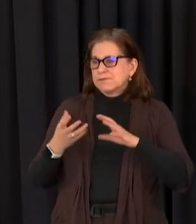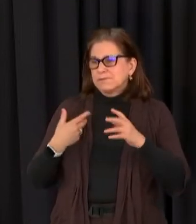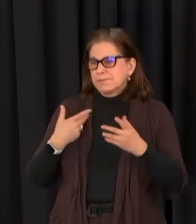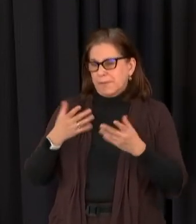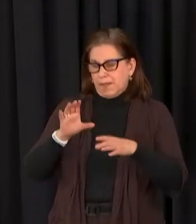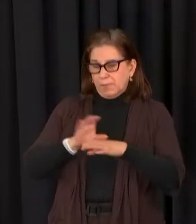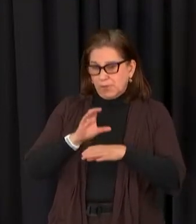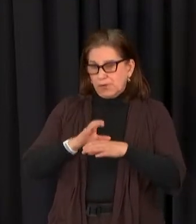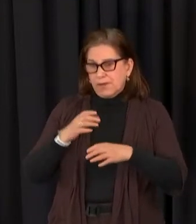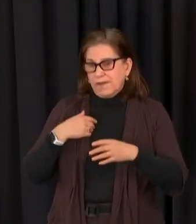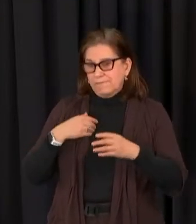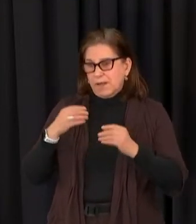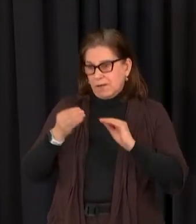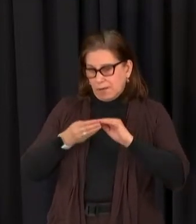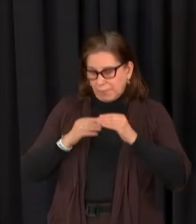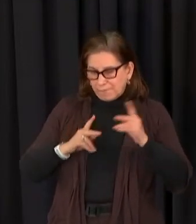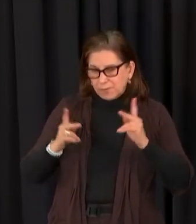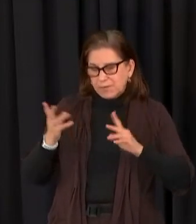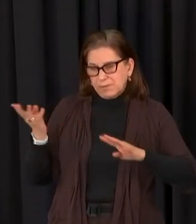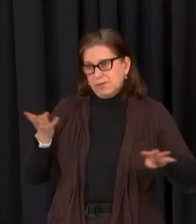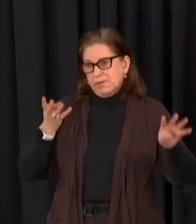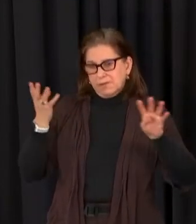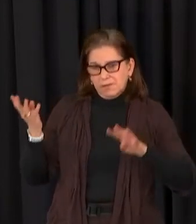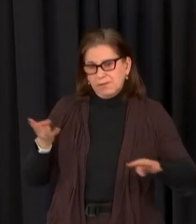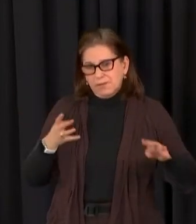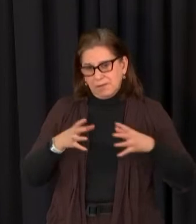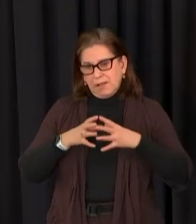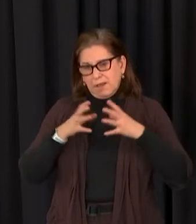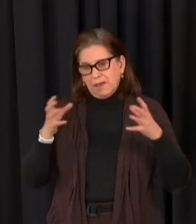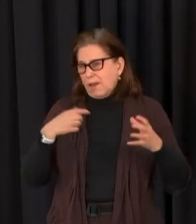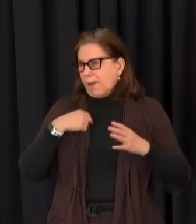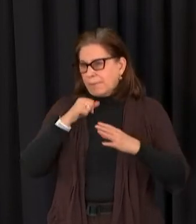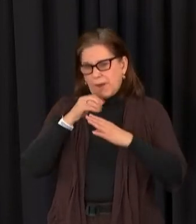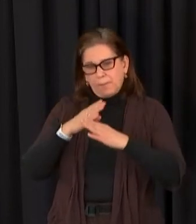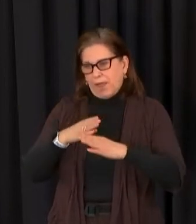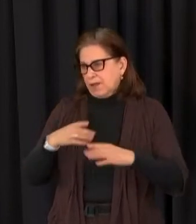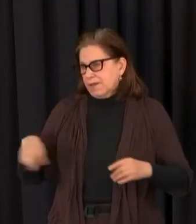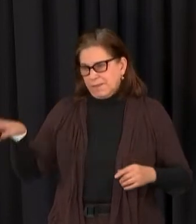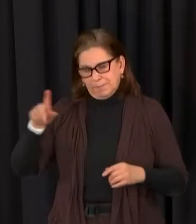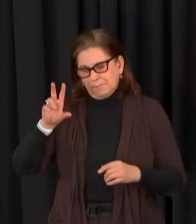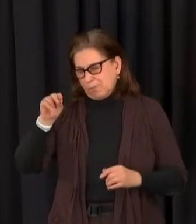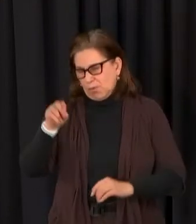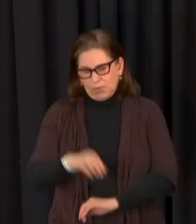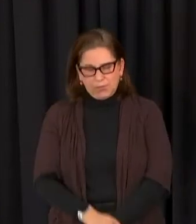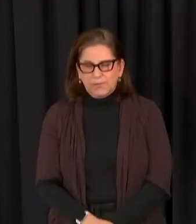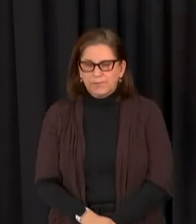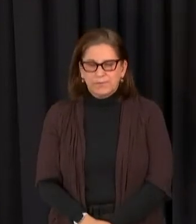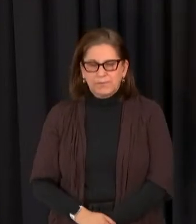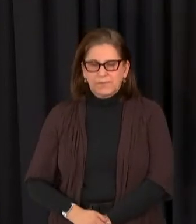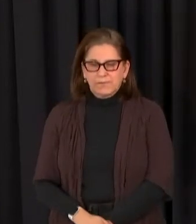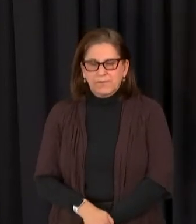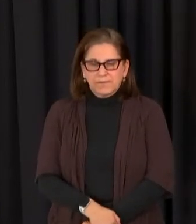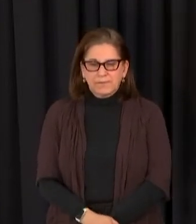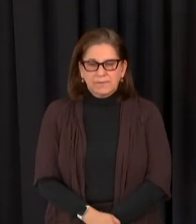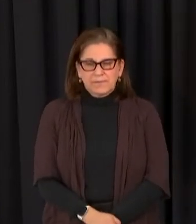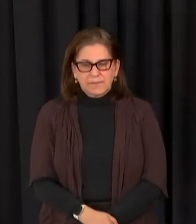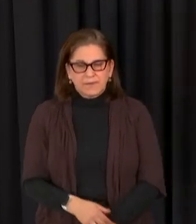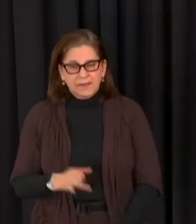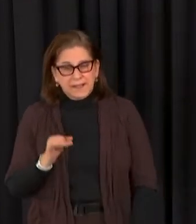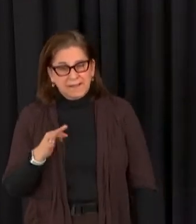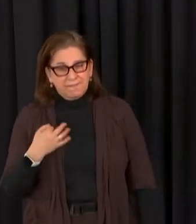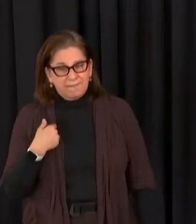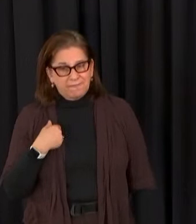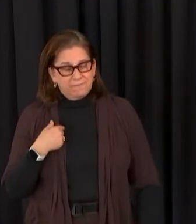frustration. And then the link, we've seen this in other jurisdictions where they send out a link and then I get a link and then I share it with all